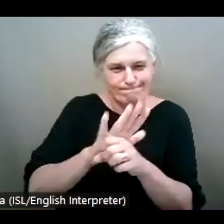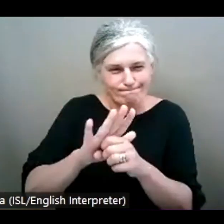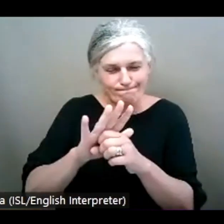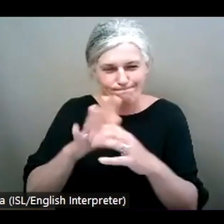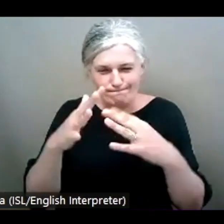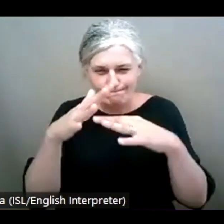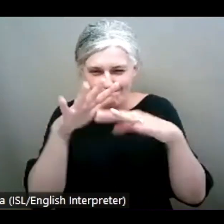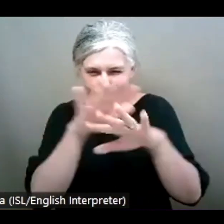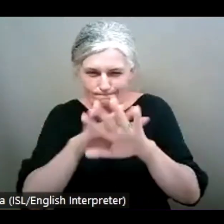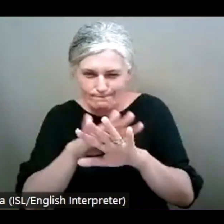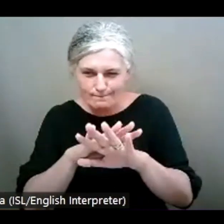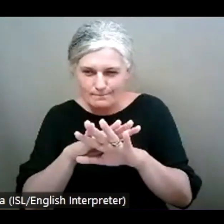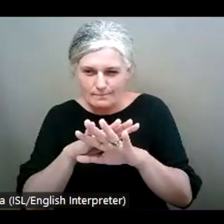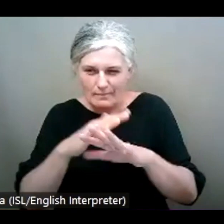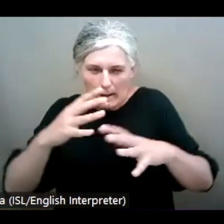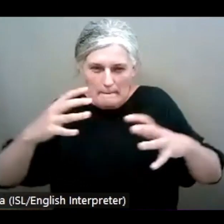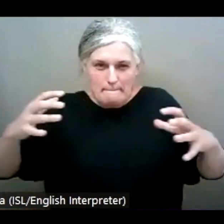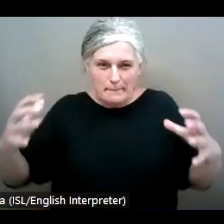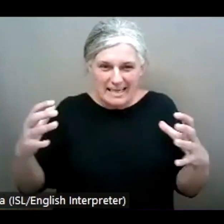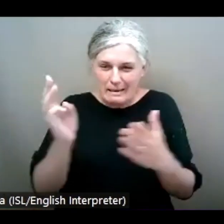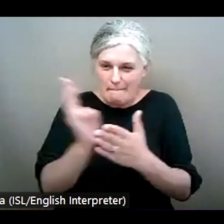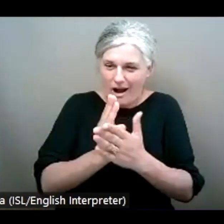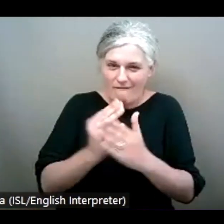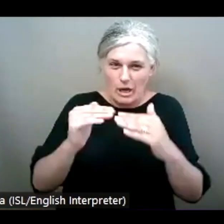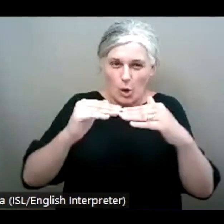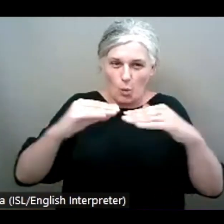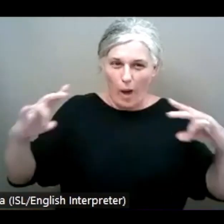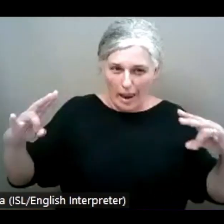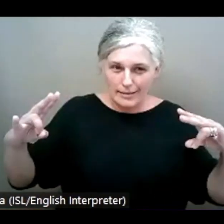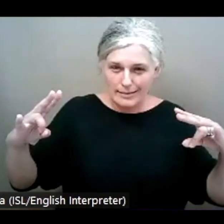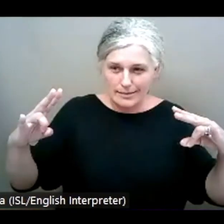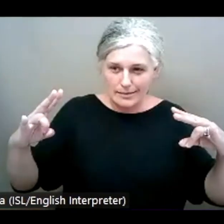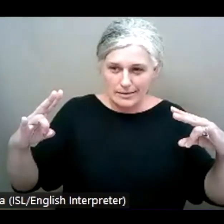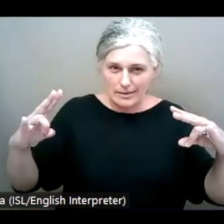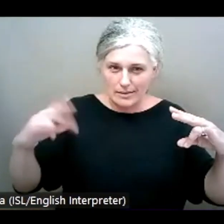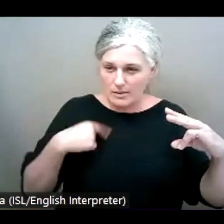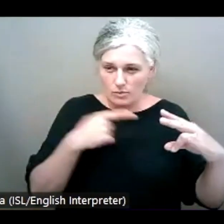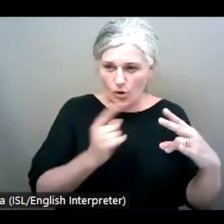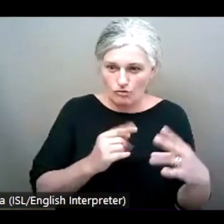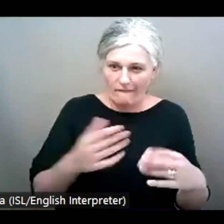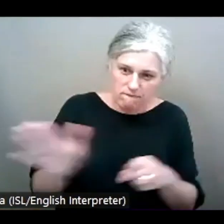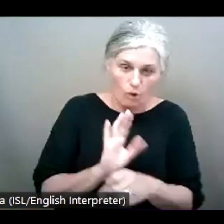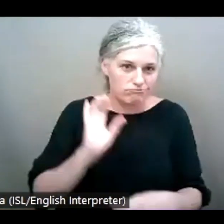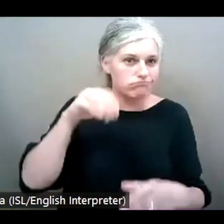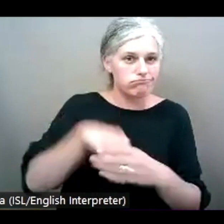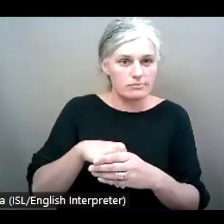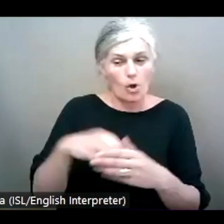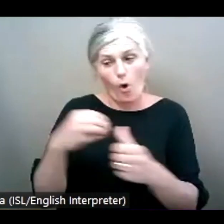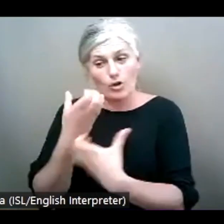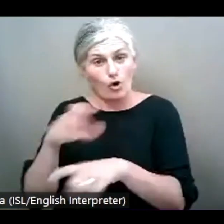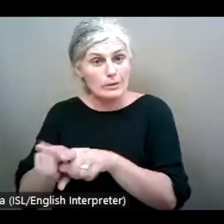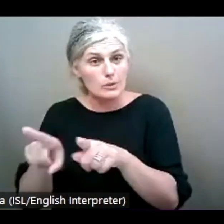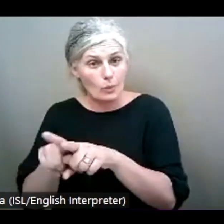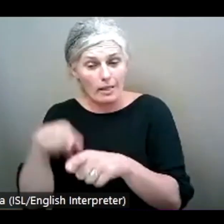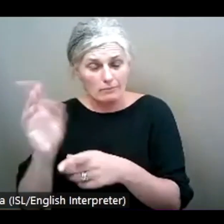last big, massive chunk of equality that this country hasn't engaged with. And we haven't engaged with the social model in Ireland. I mean, other countries